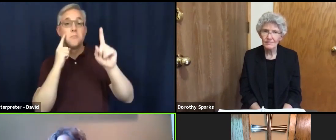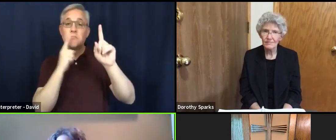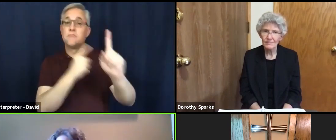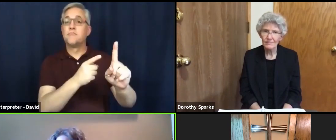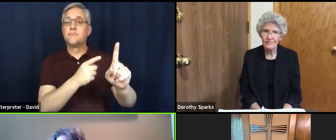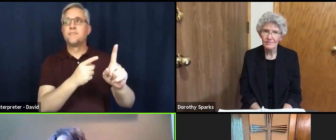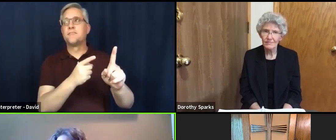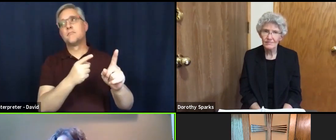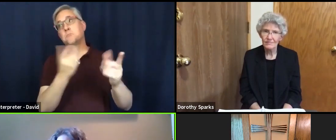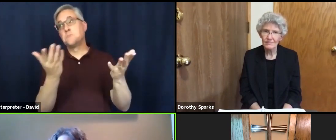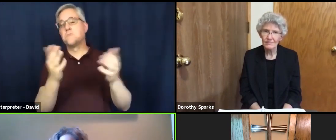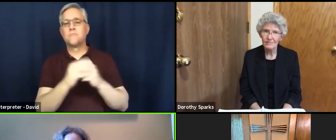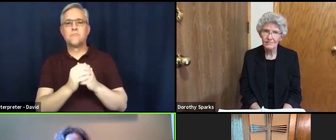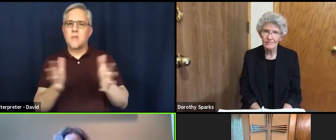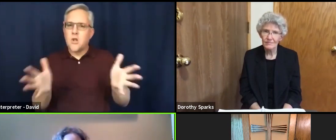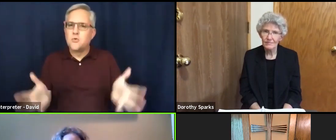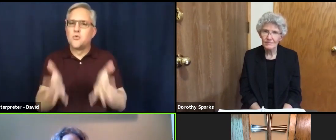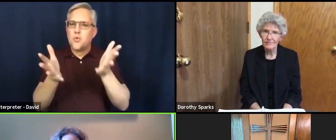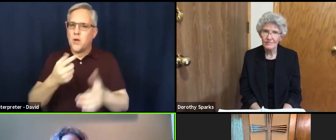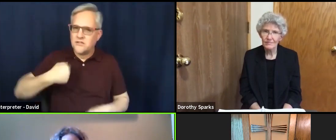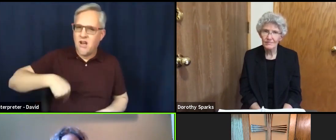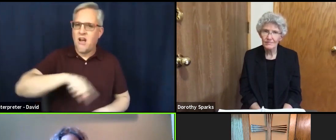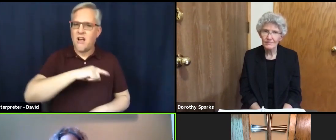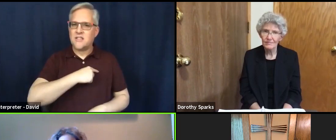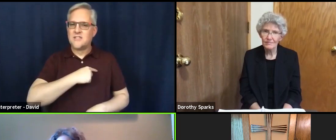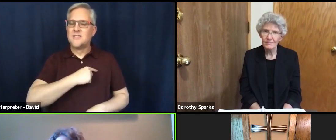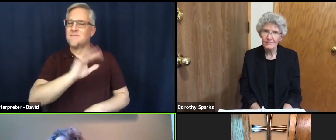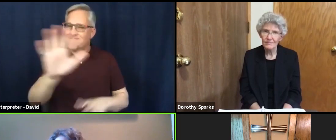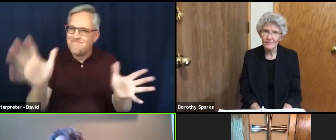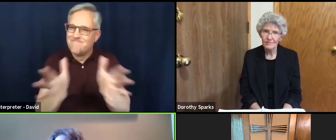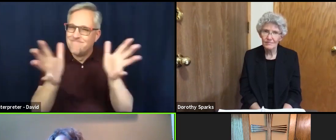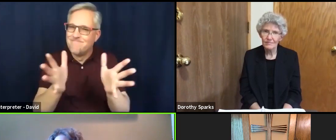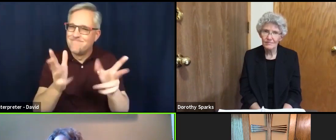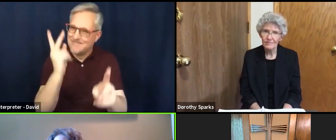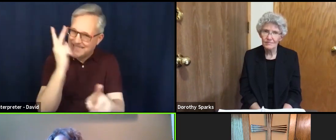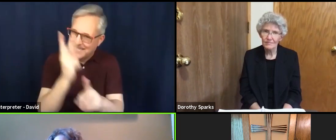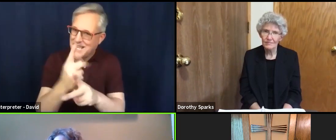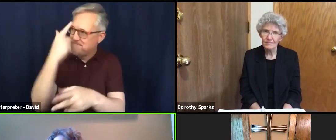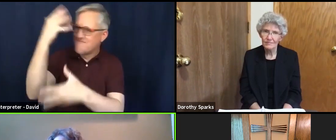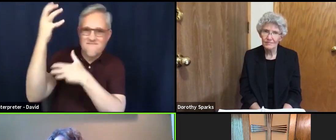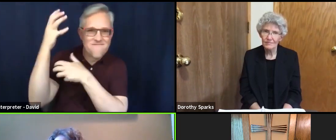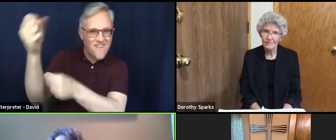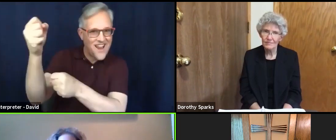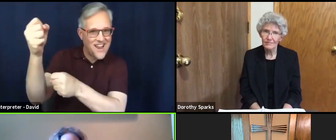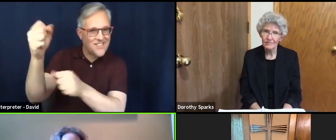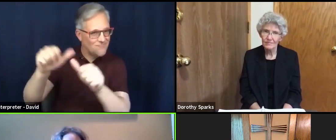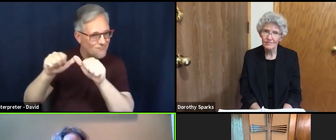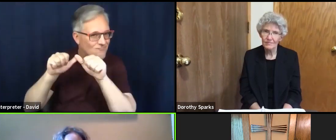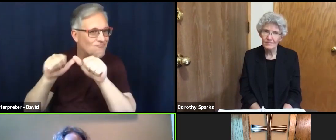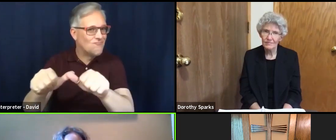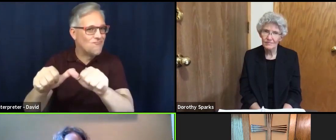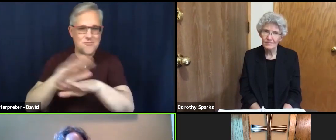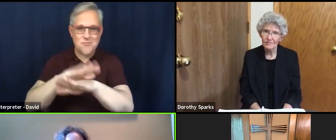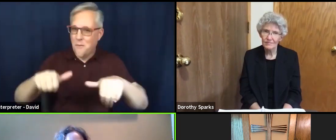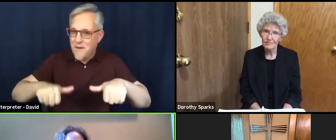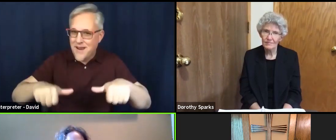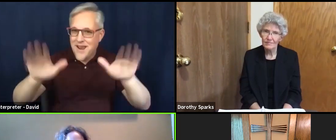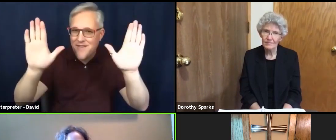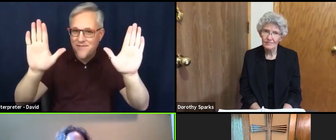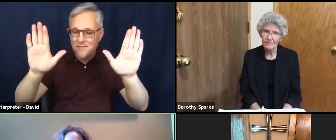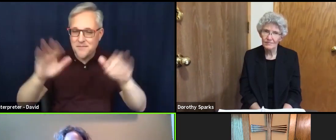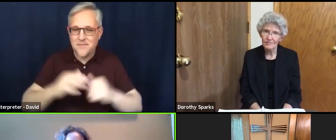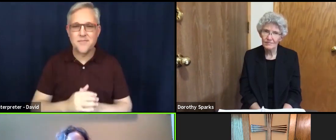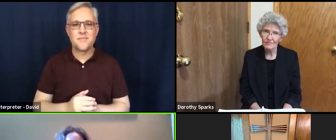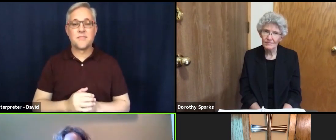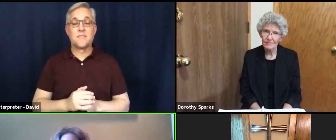believers to keep the faith. Because in the world now as